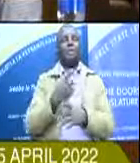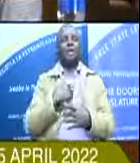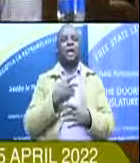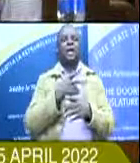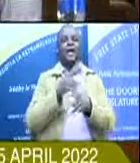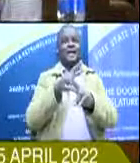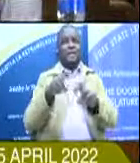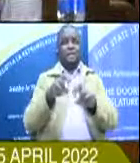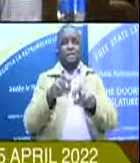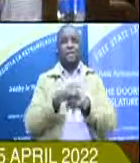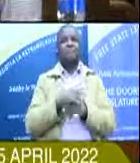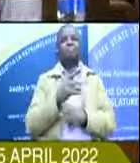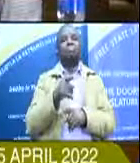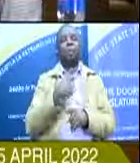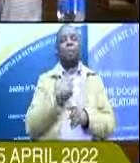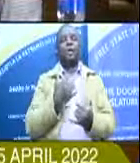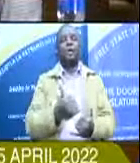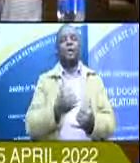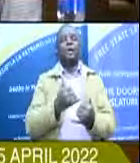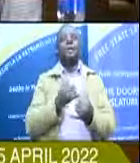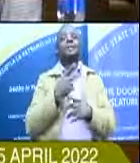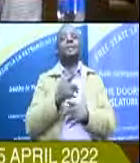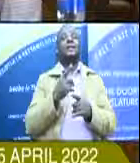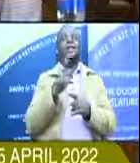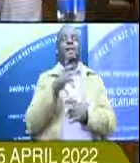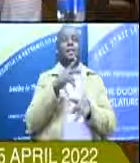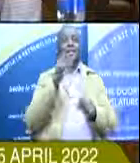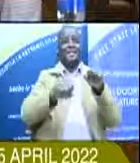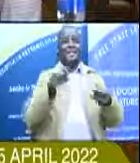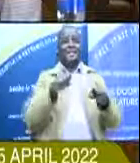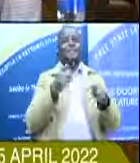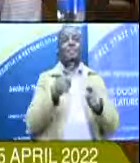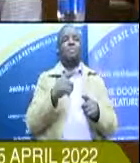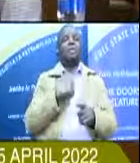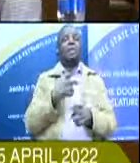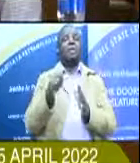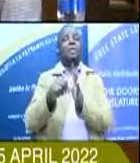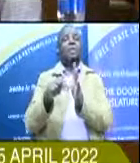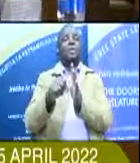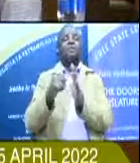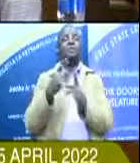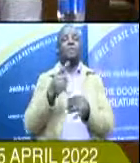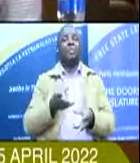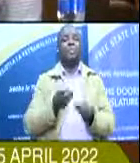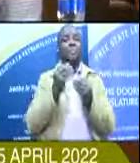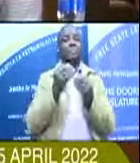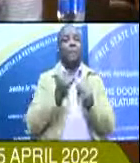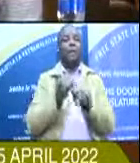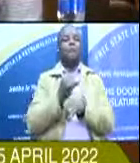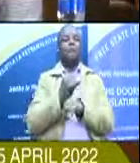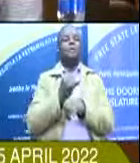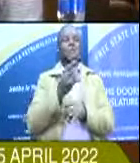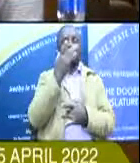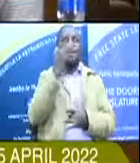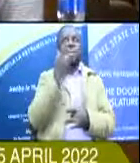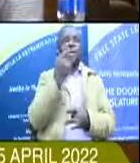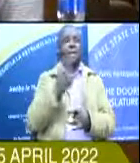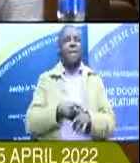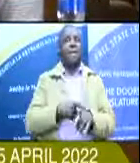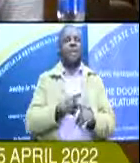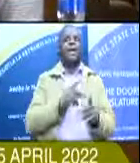which affected the related headcounts and the critical function of early detection of diseases and